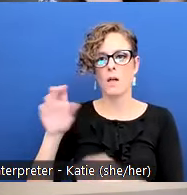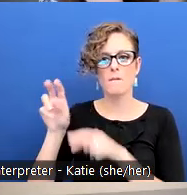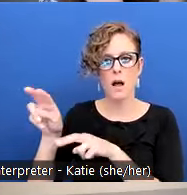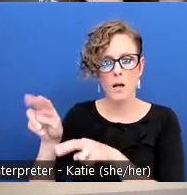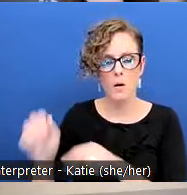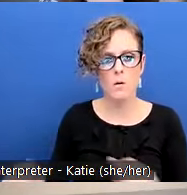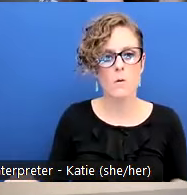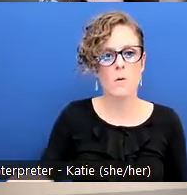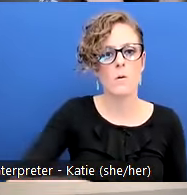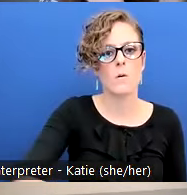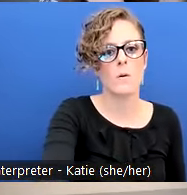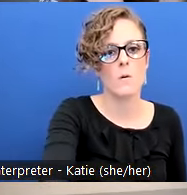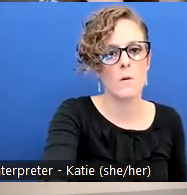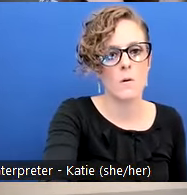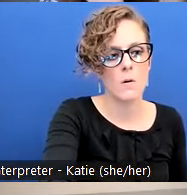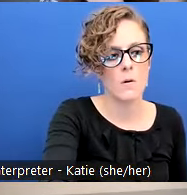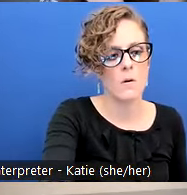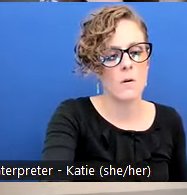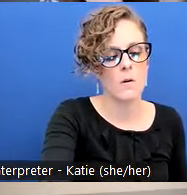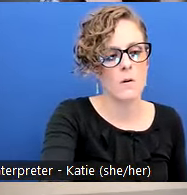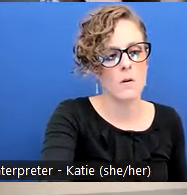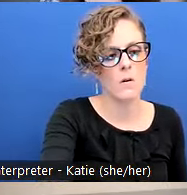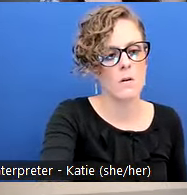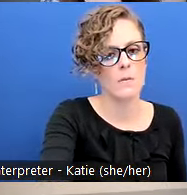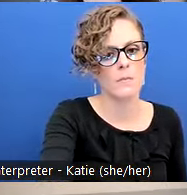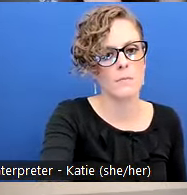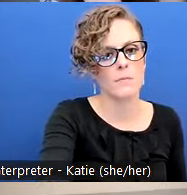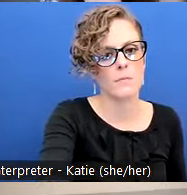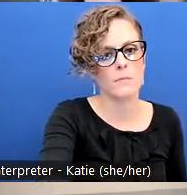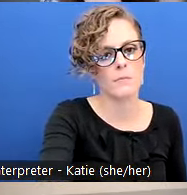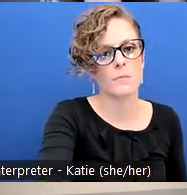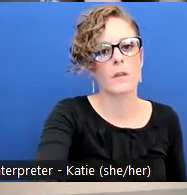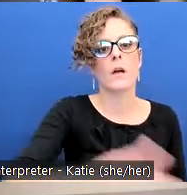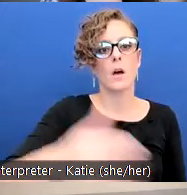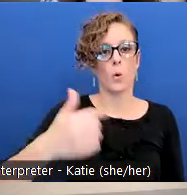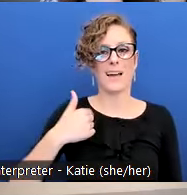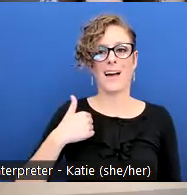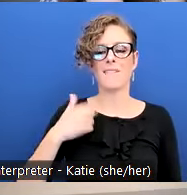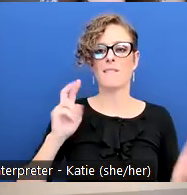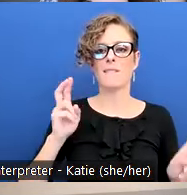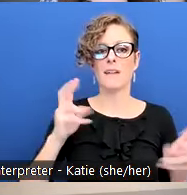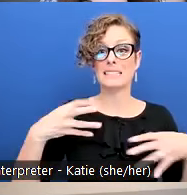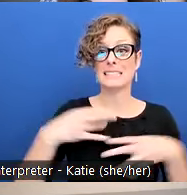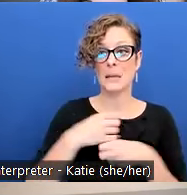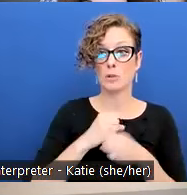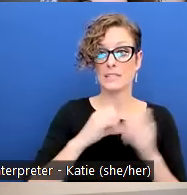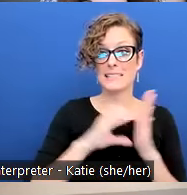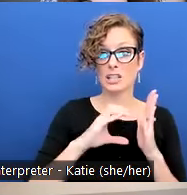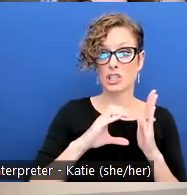to Violence Free Colorado session summary, you can look at our bill tracker and see all of the